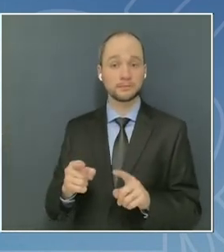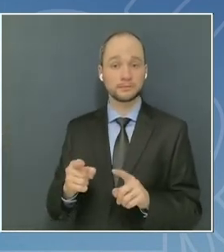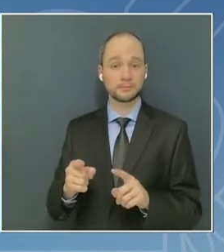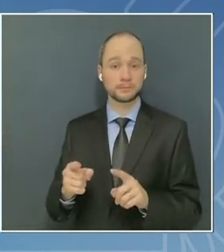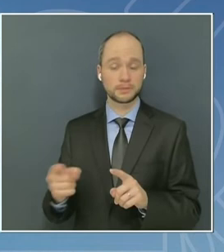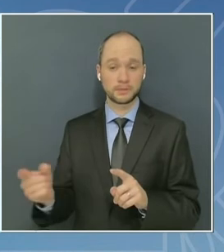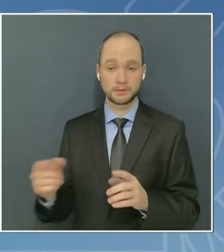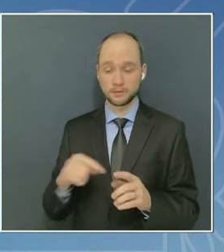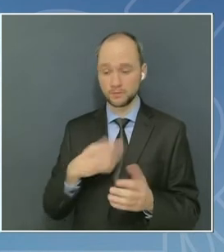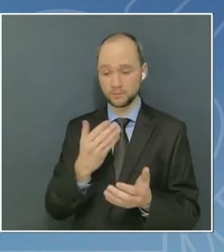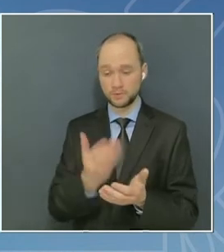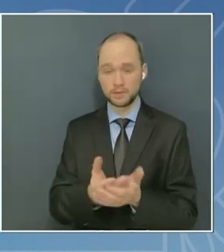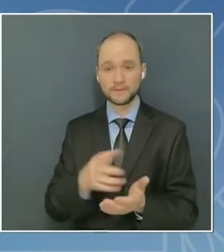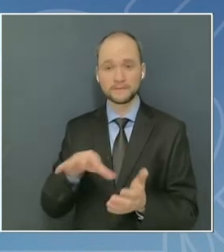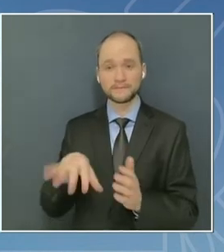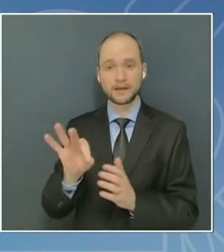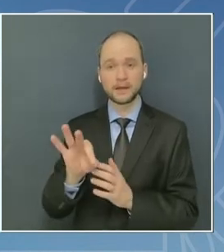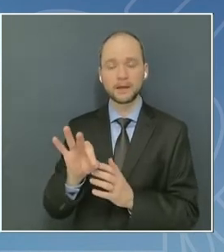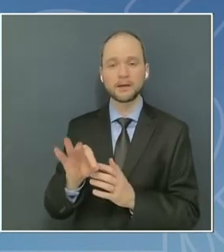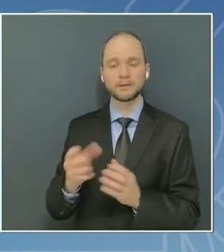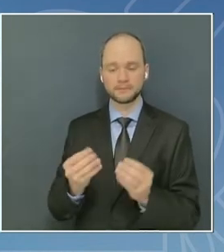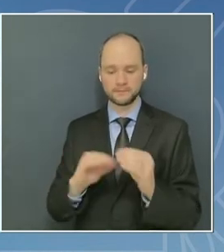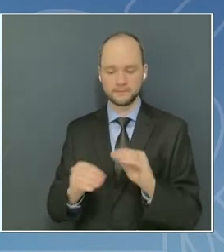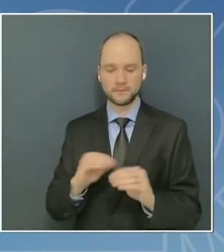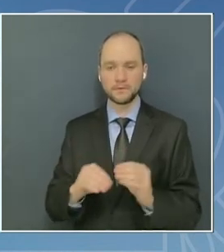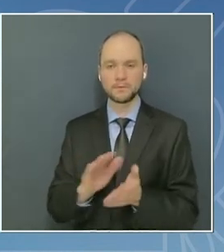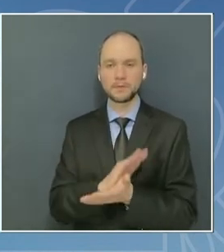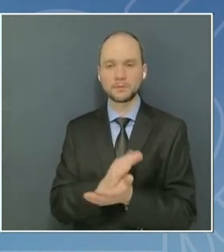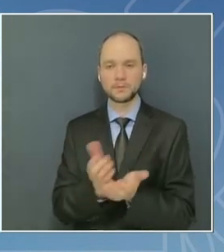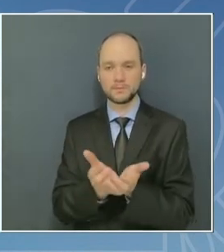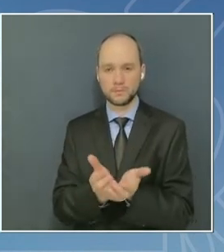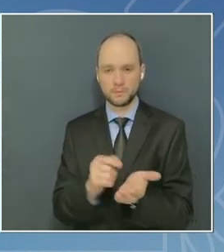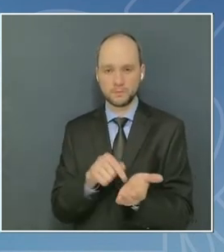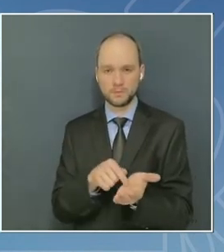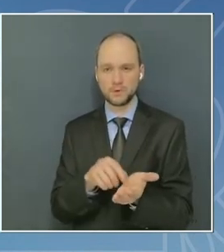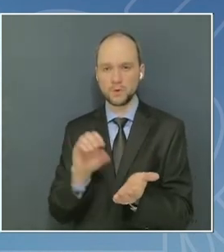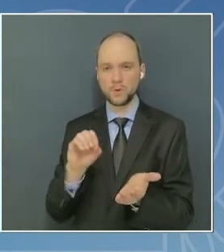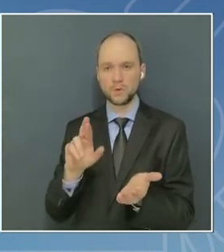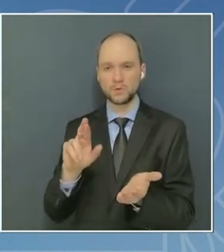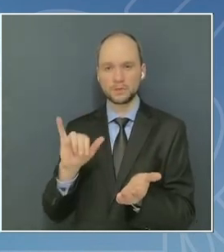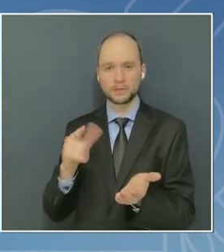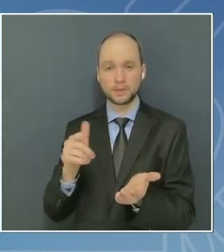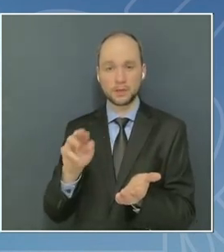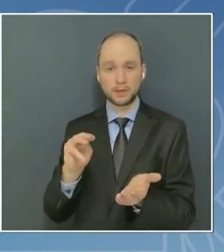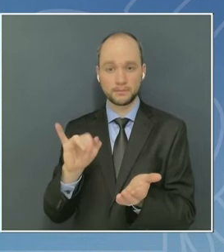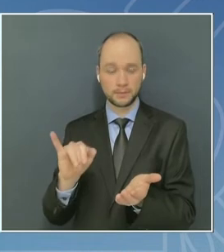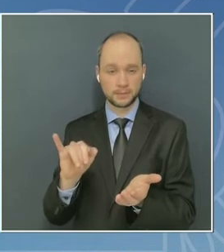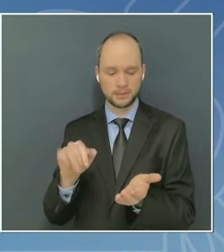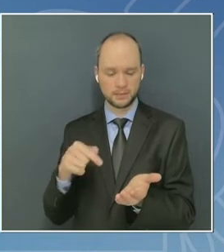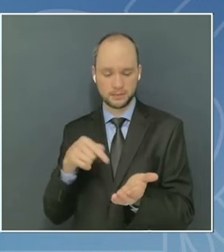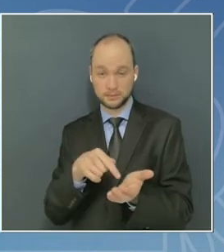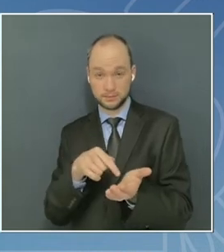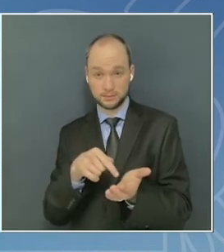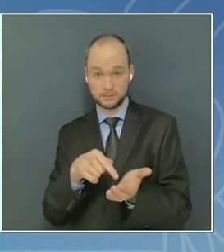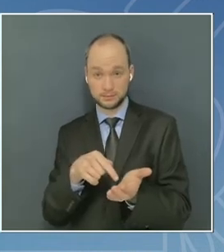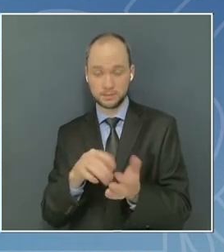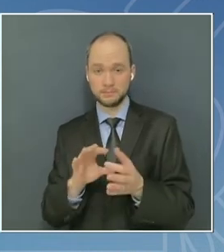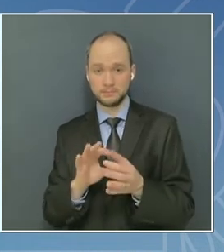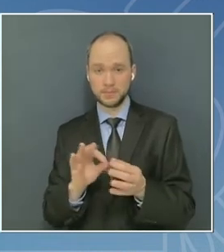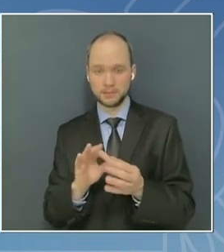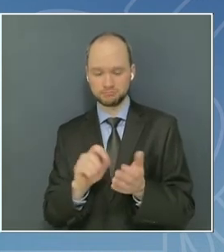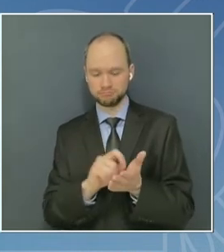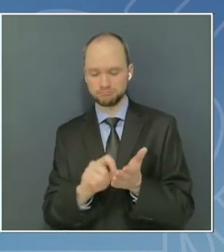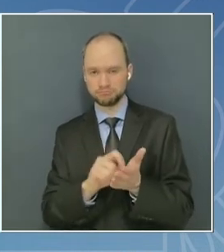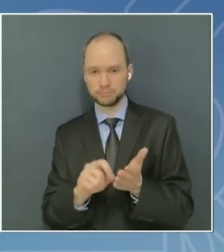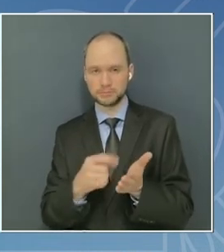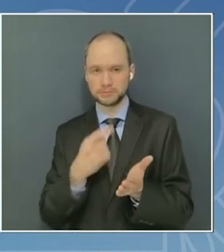paper boat. And on this note was a message that this was